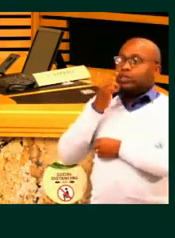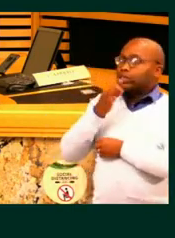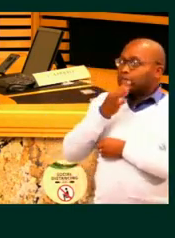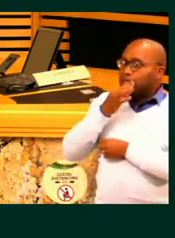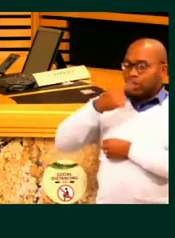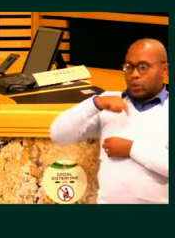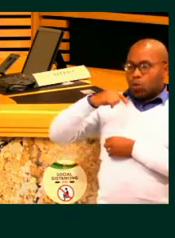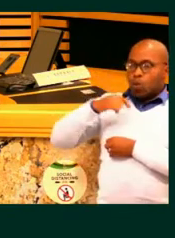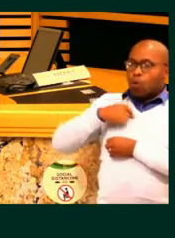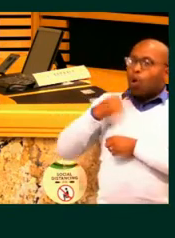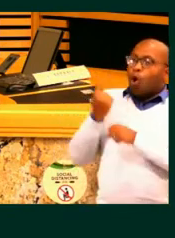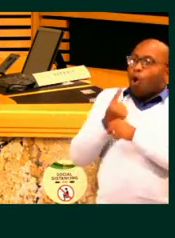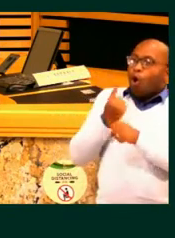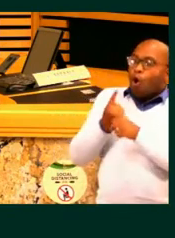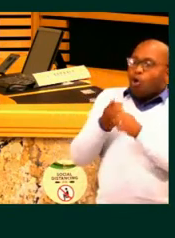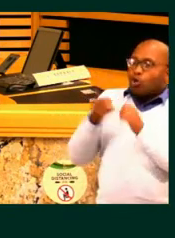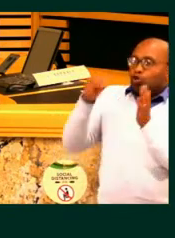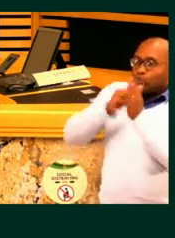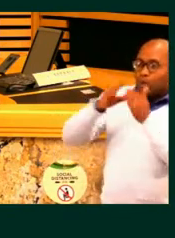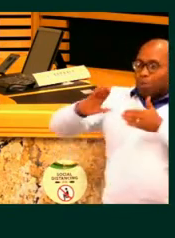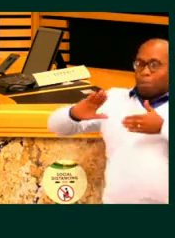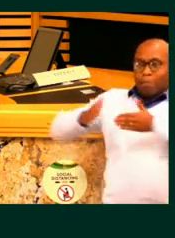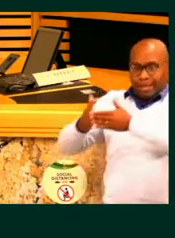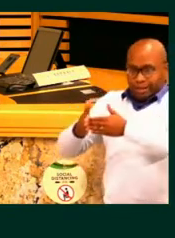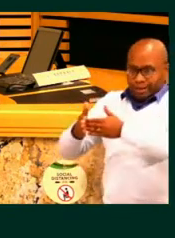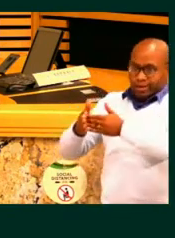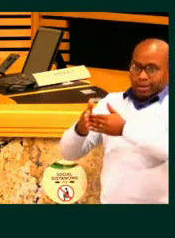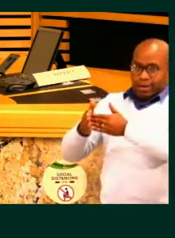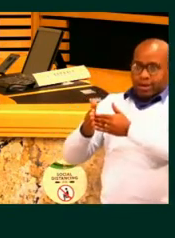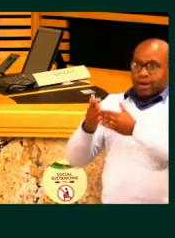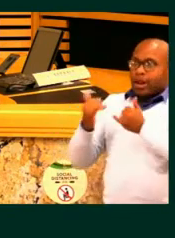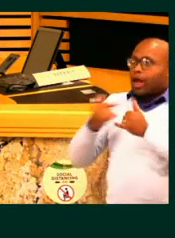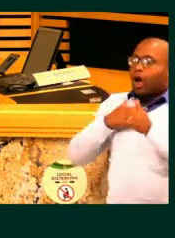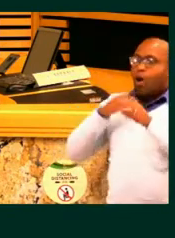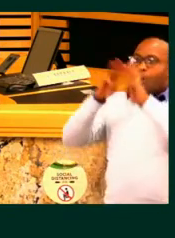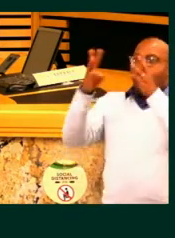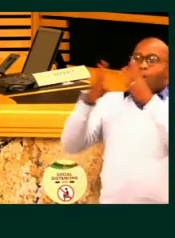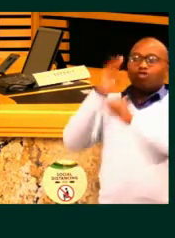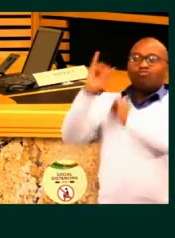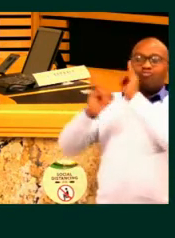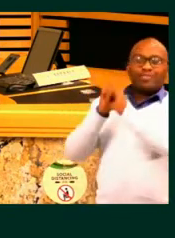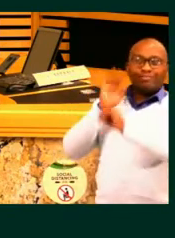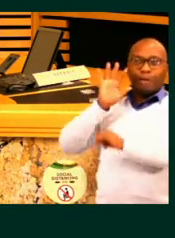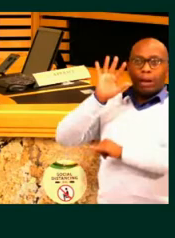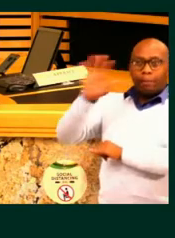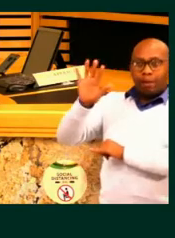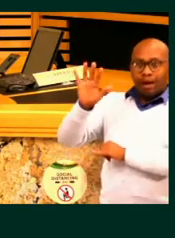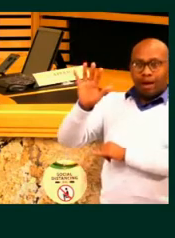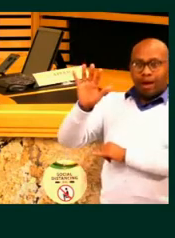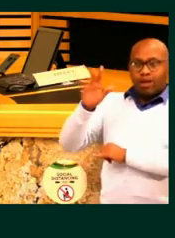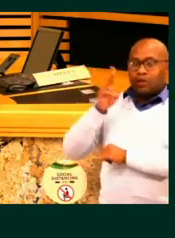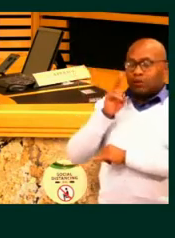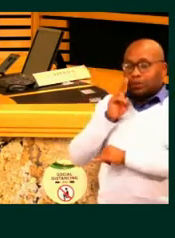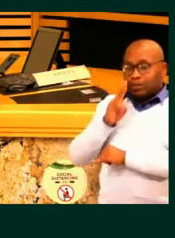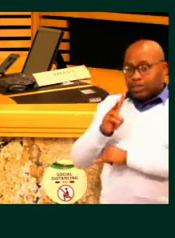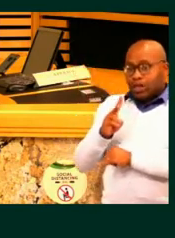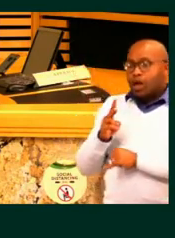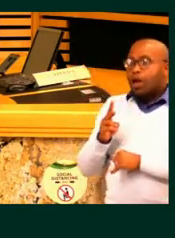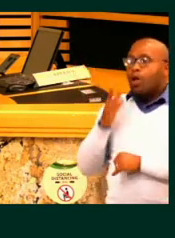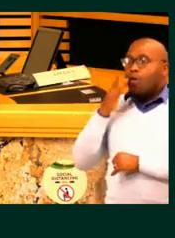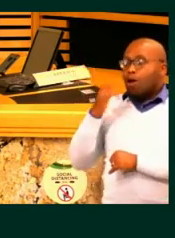is that all over the world a person with a disability is less likely to be employed than a person without